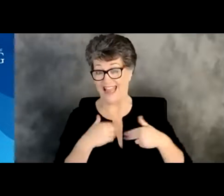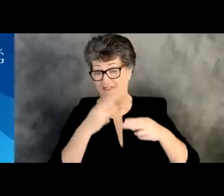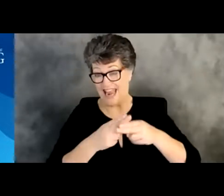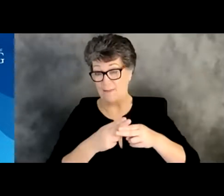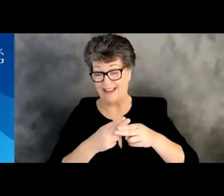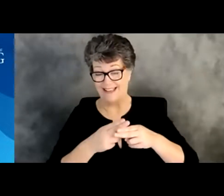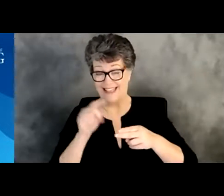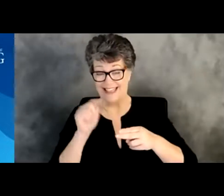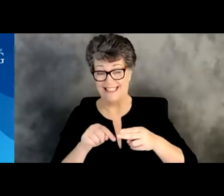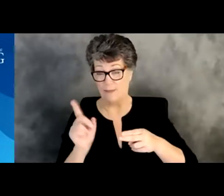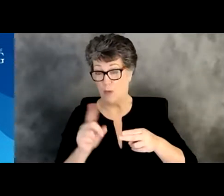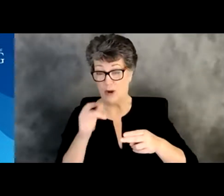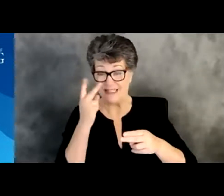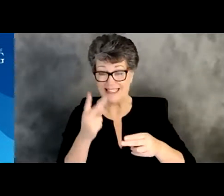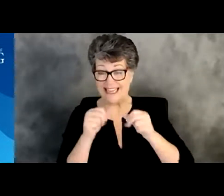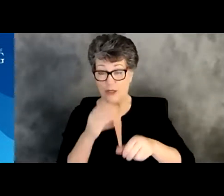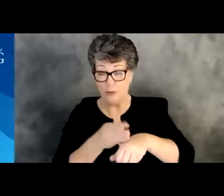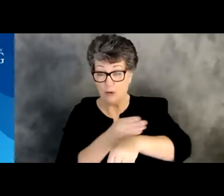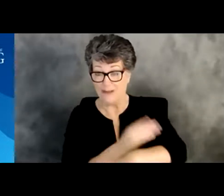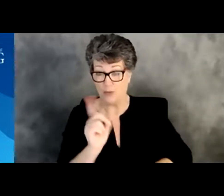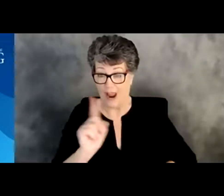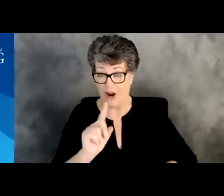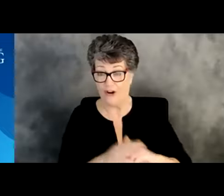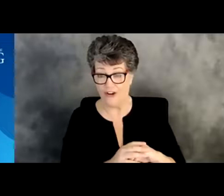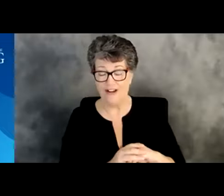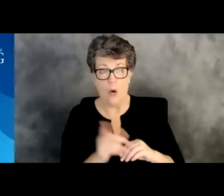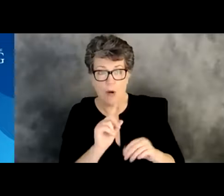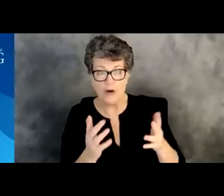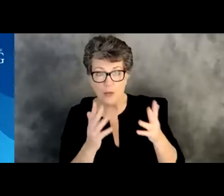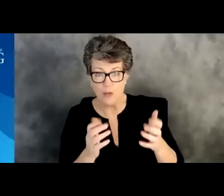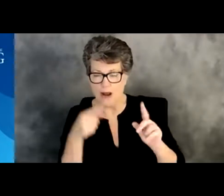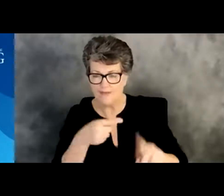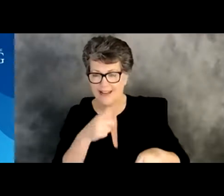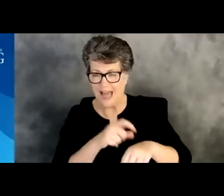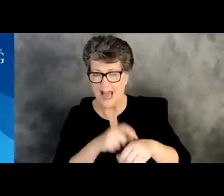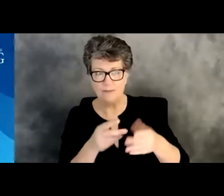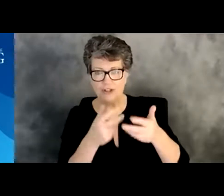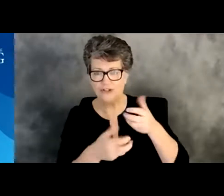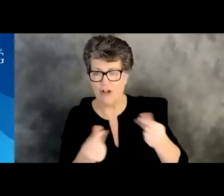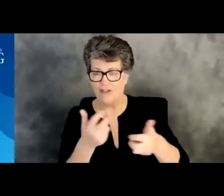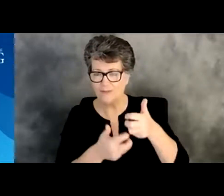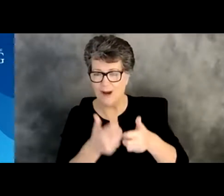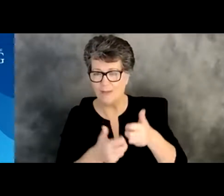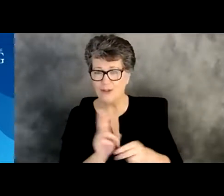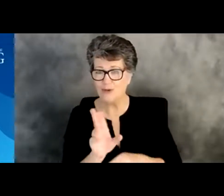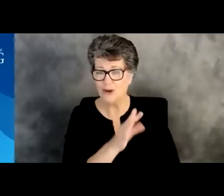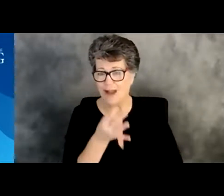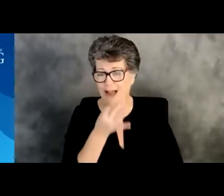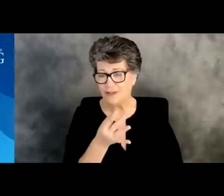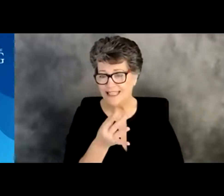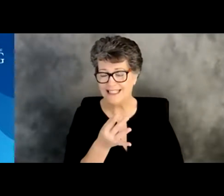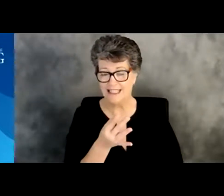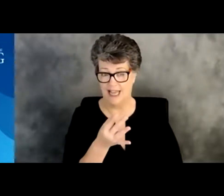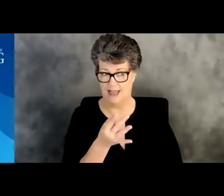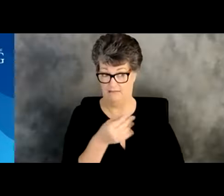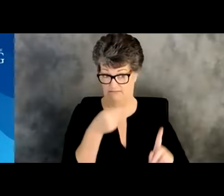we continuous improvement section, right? Where do we want to spend time problem solving, using your expertise and your insight to make sure that's what